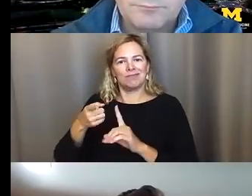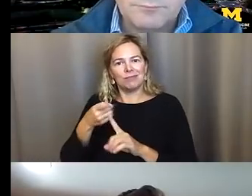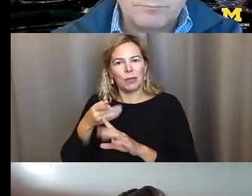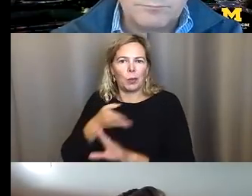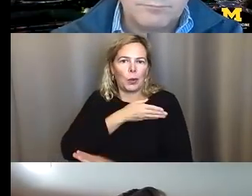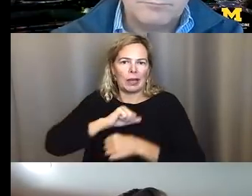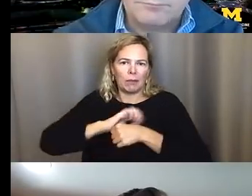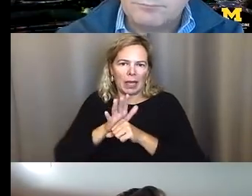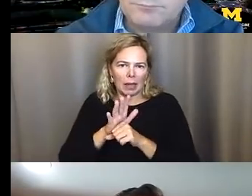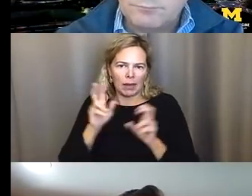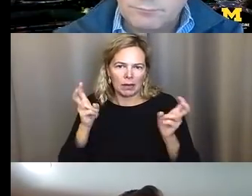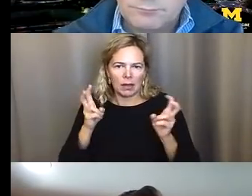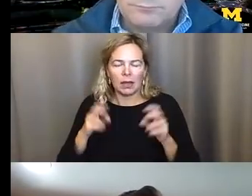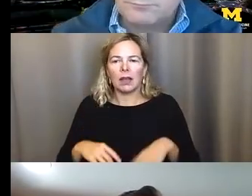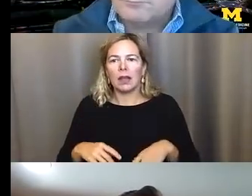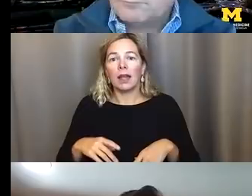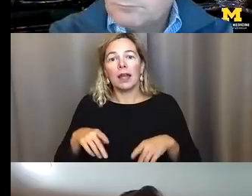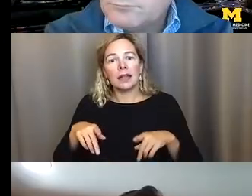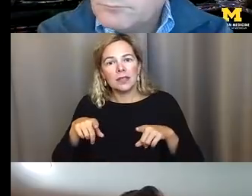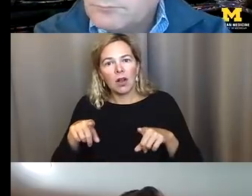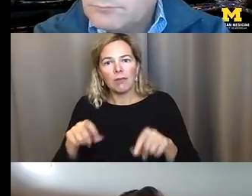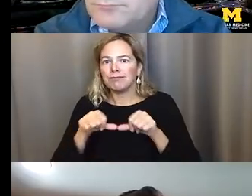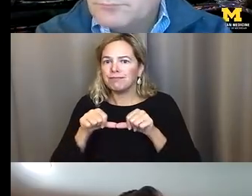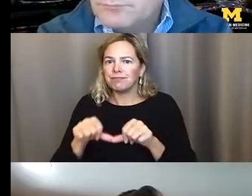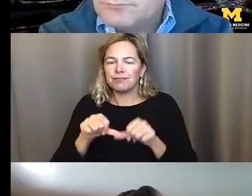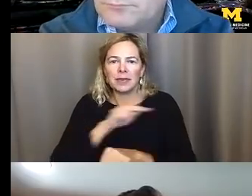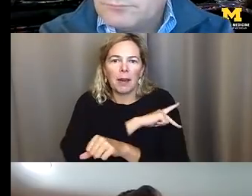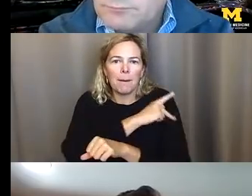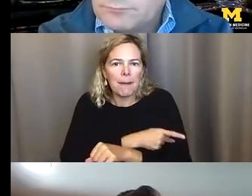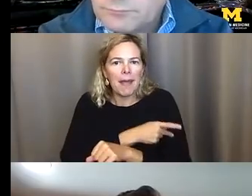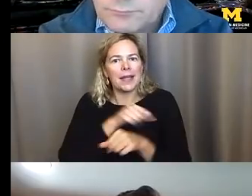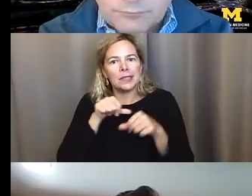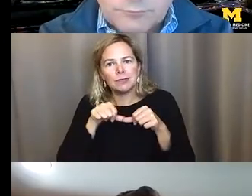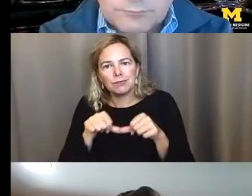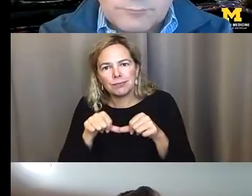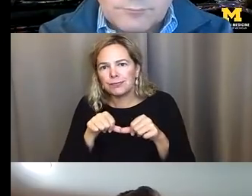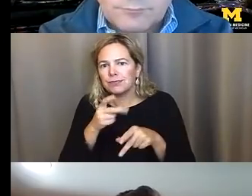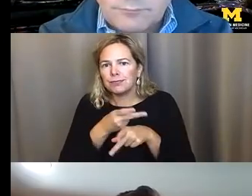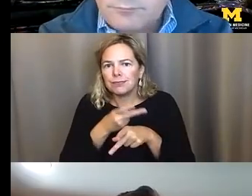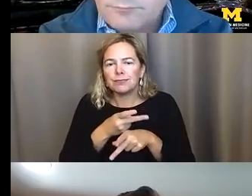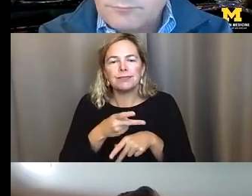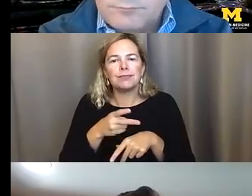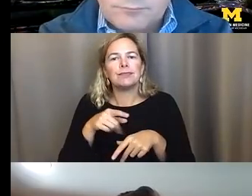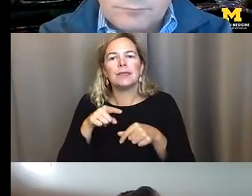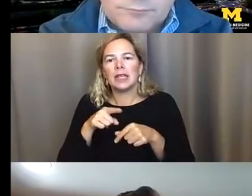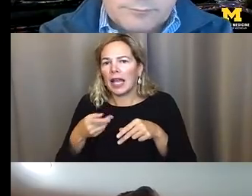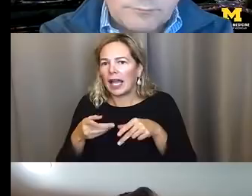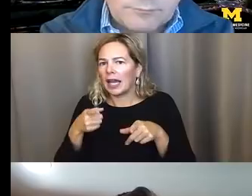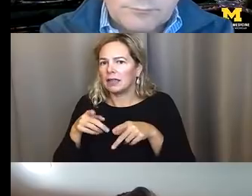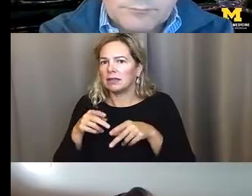long as our patient activity continues, as long as we can continue to manage the expense environment